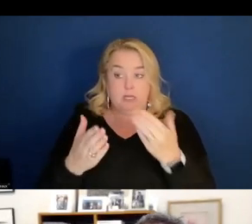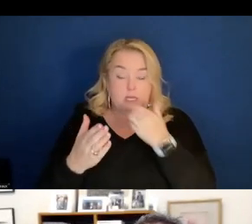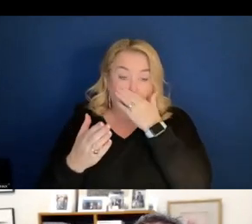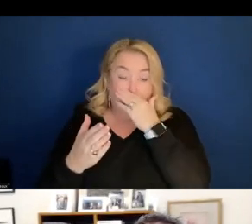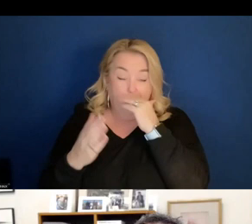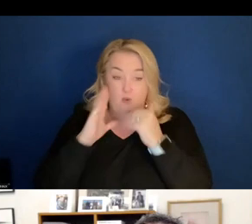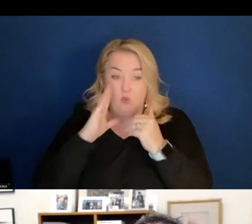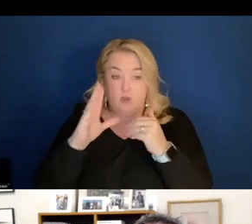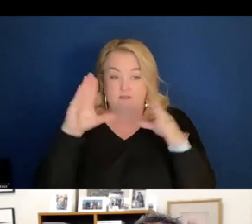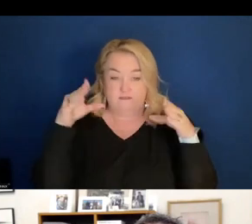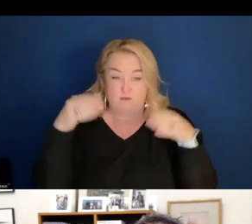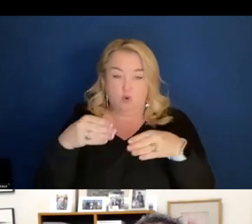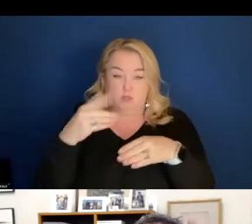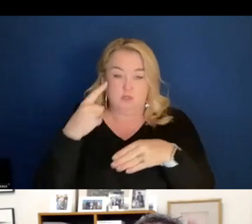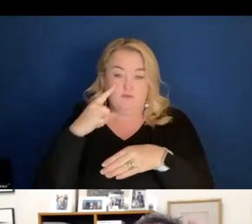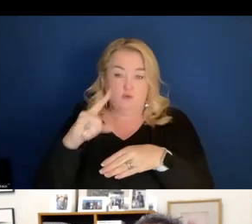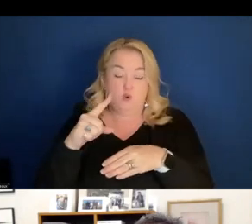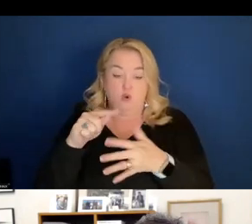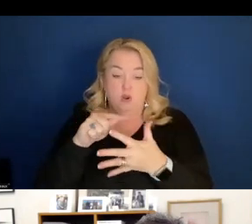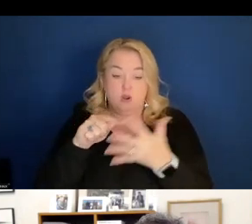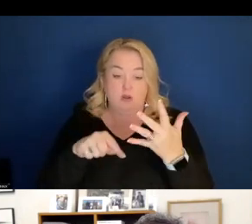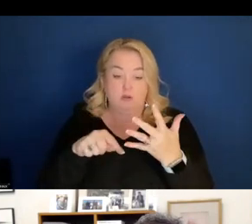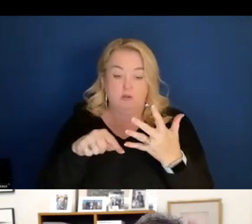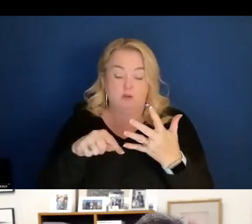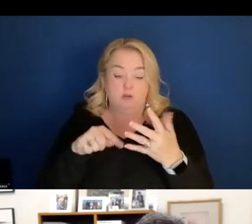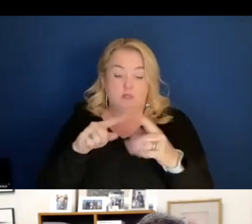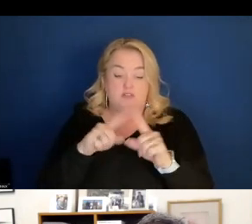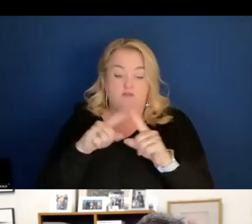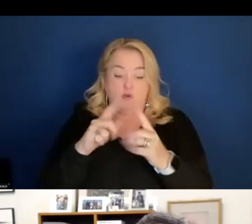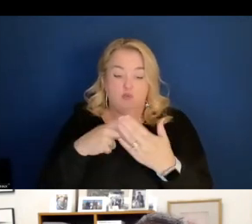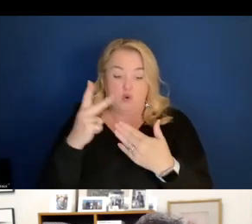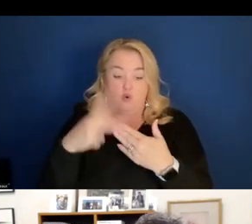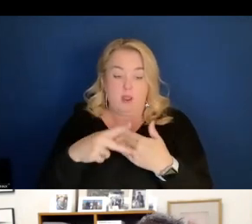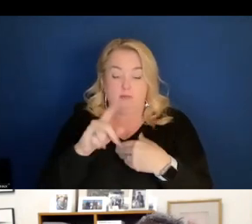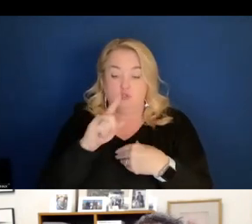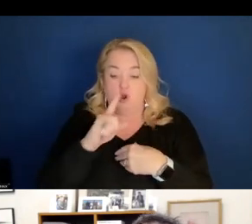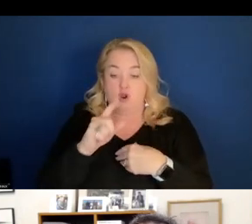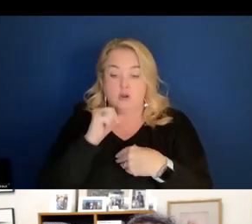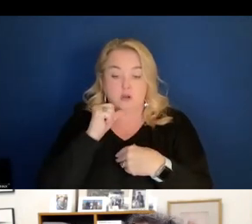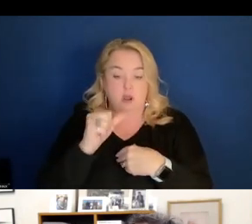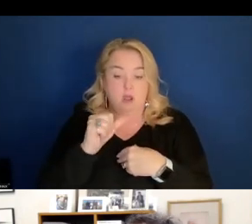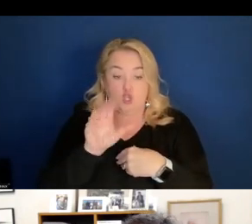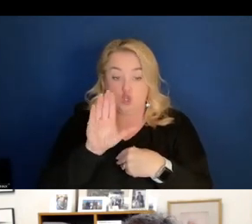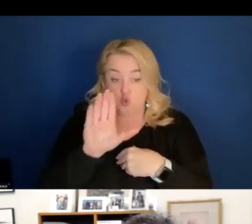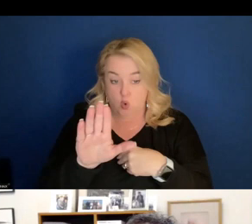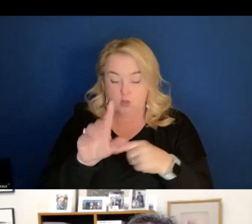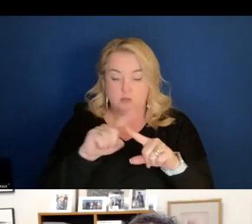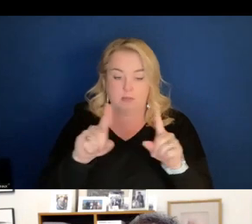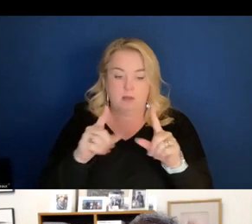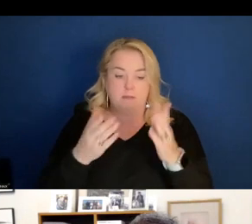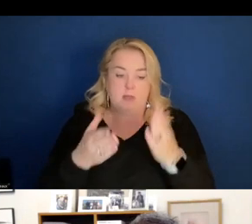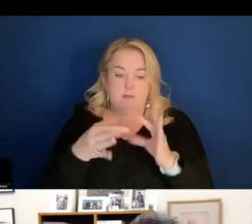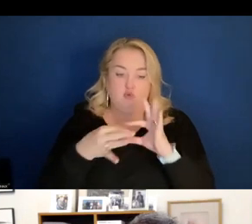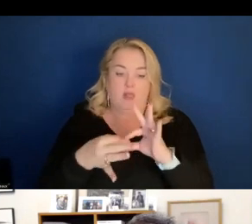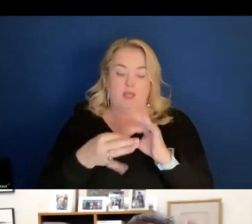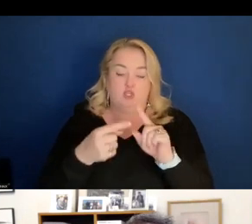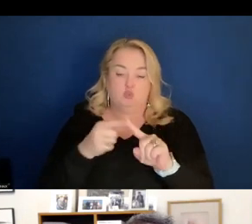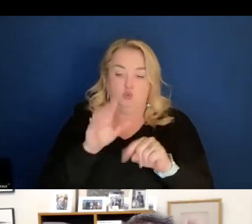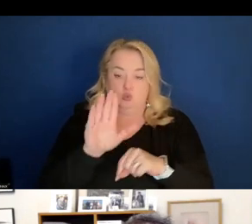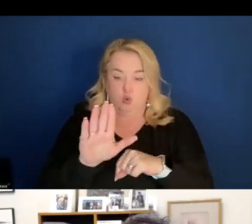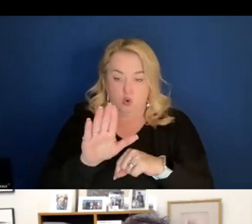focused on issues or on programs that are not necessarily exactly yours, but related to yours. So if there's a big